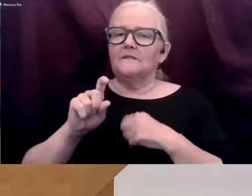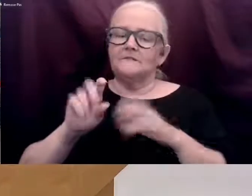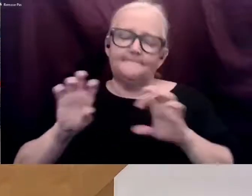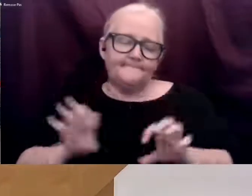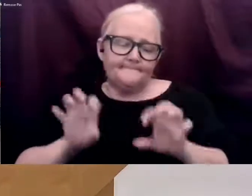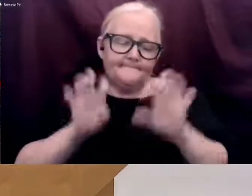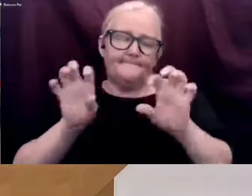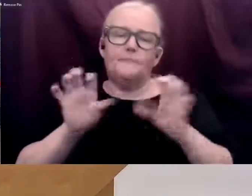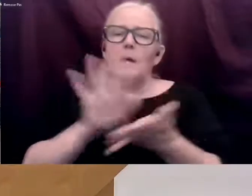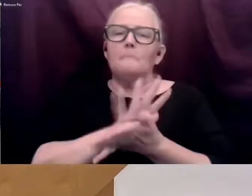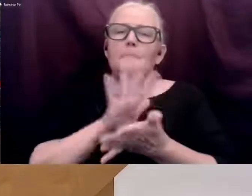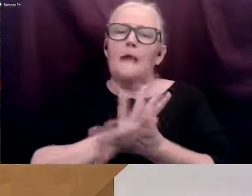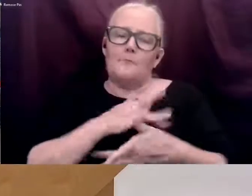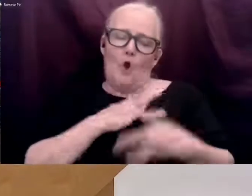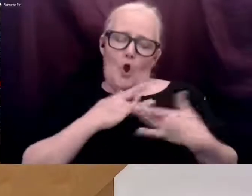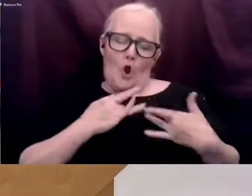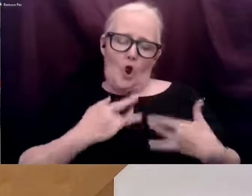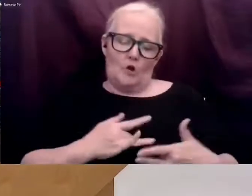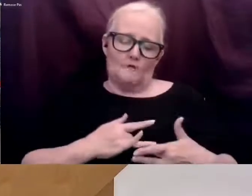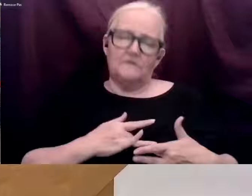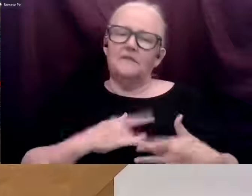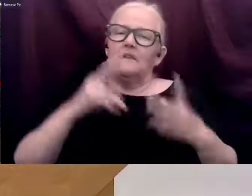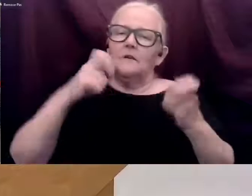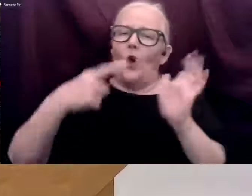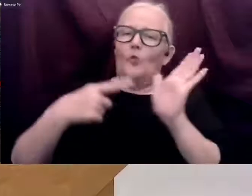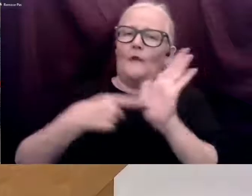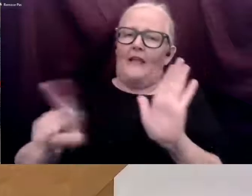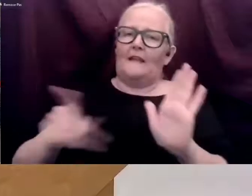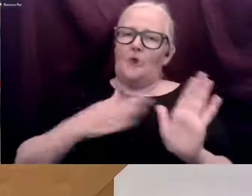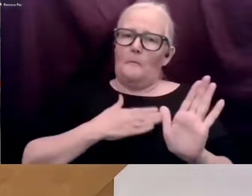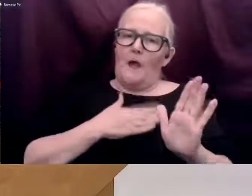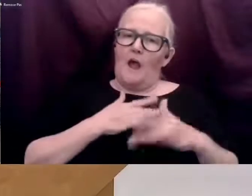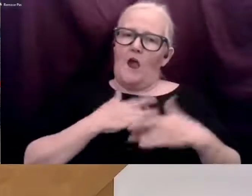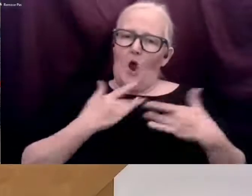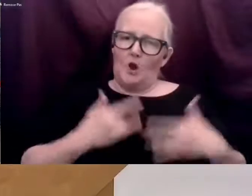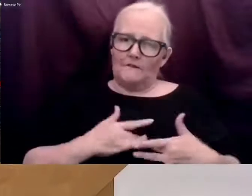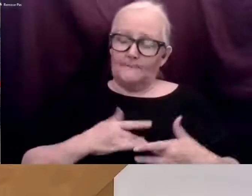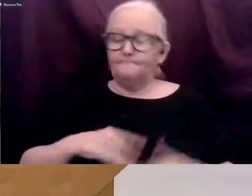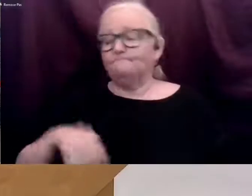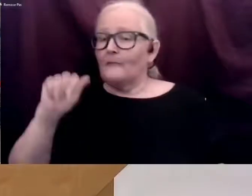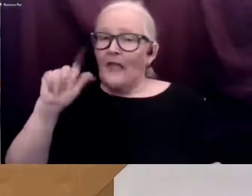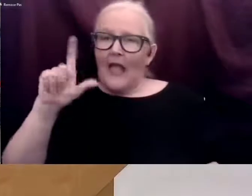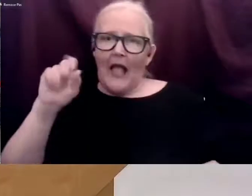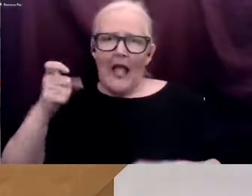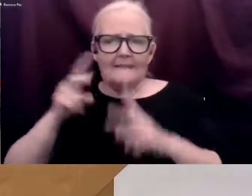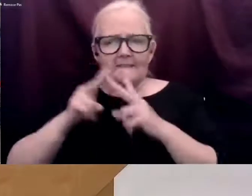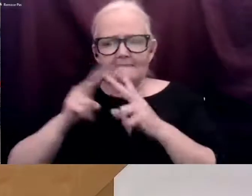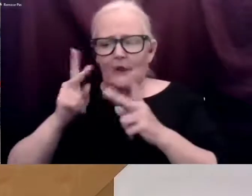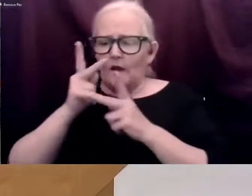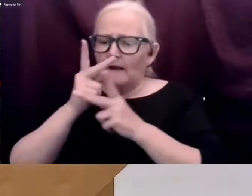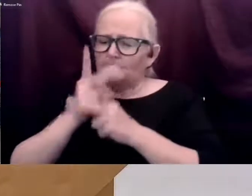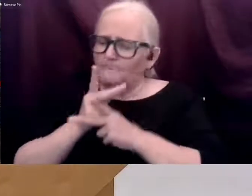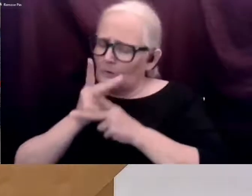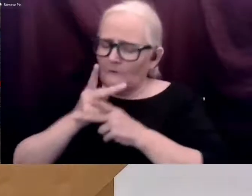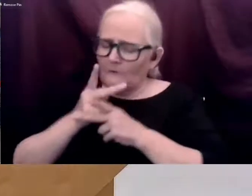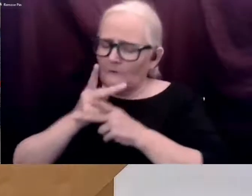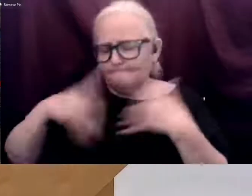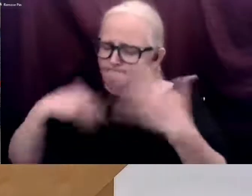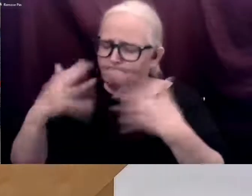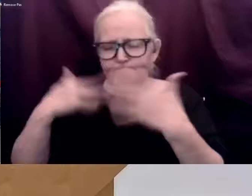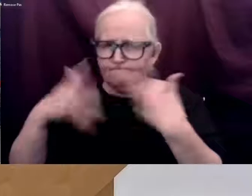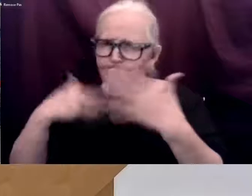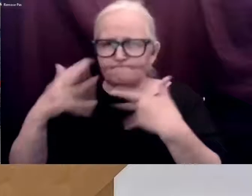own hearts. So Alex was working carefully away at this project, adding bright colors